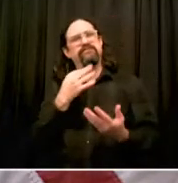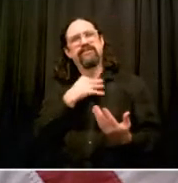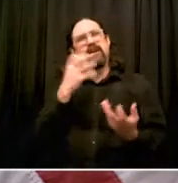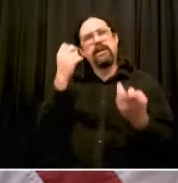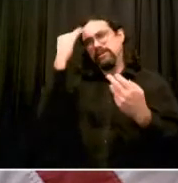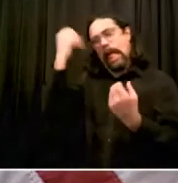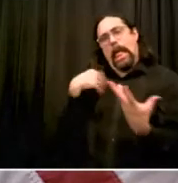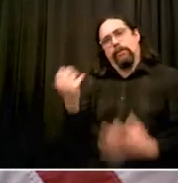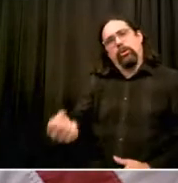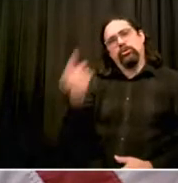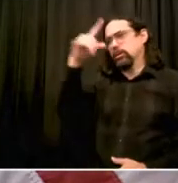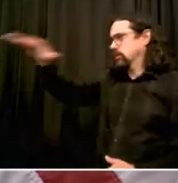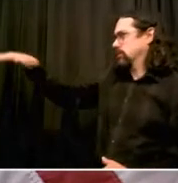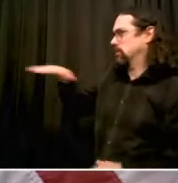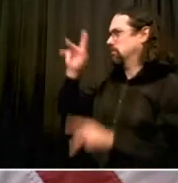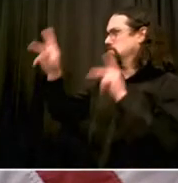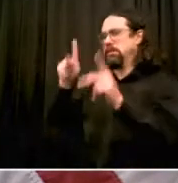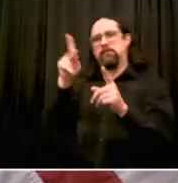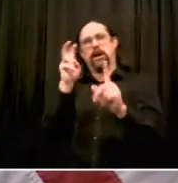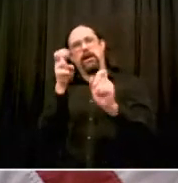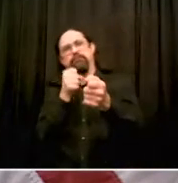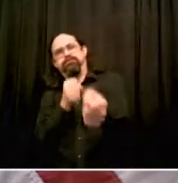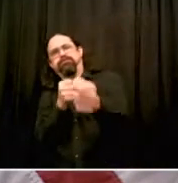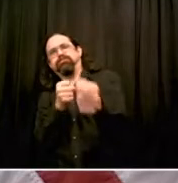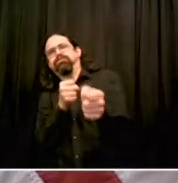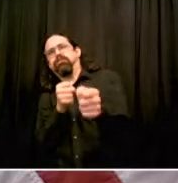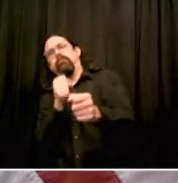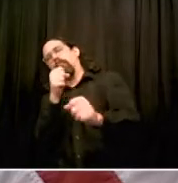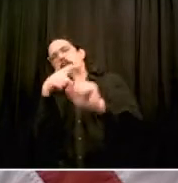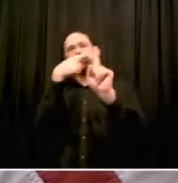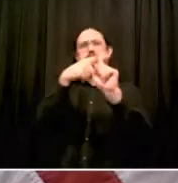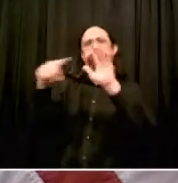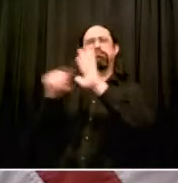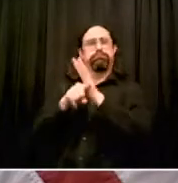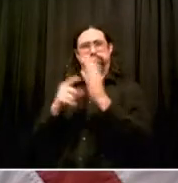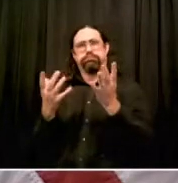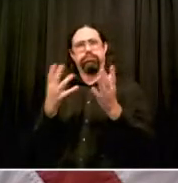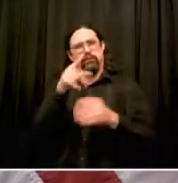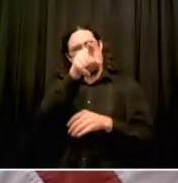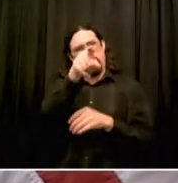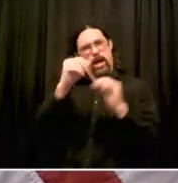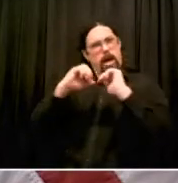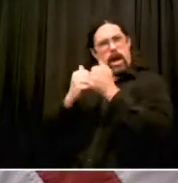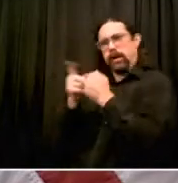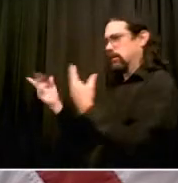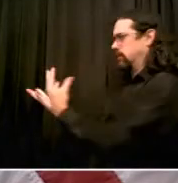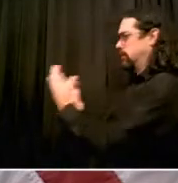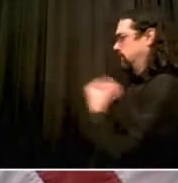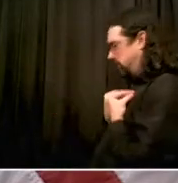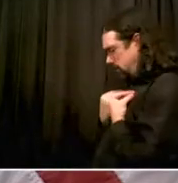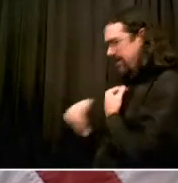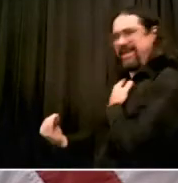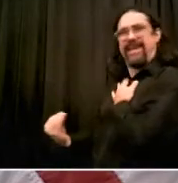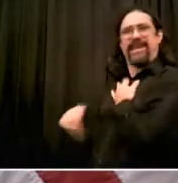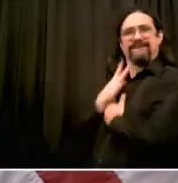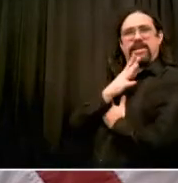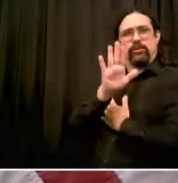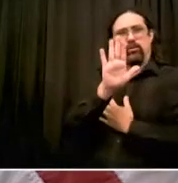impact on you? I mean, how seriously do you take it? Yeah, thank you for the question, Henry. I know it's an